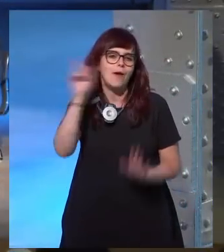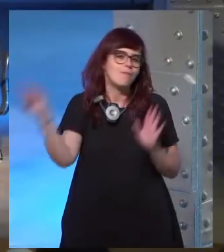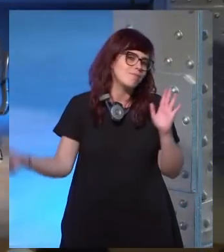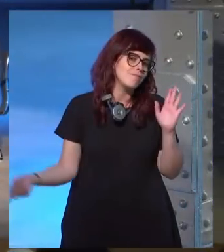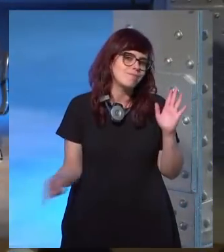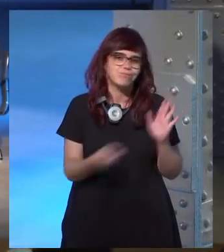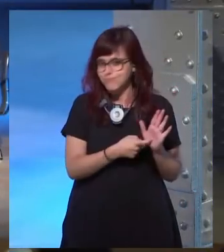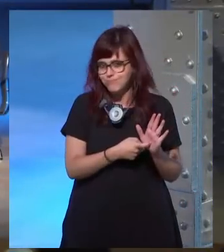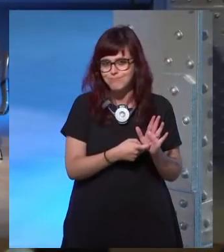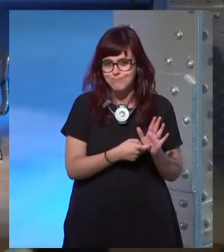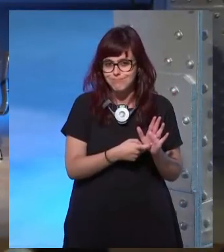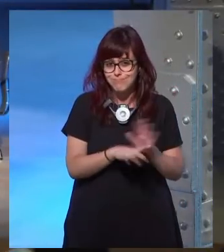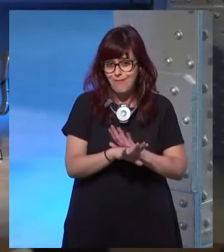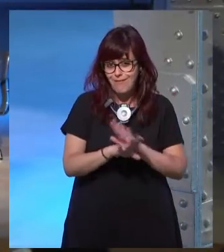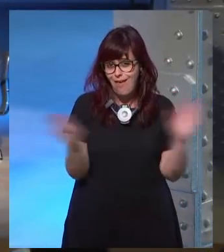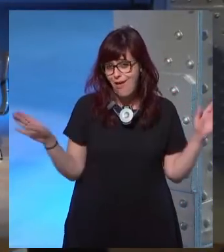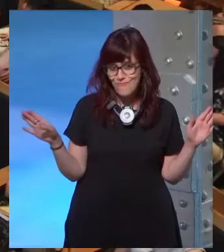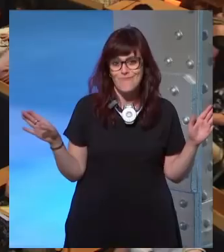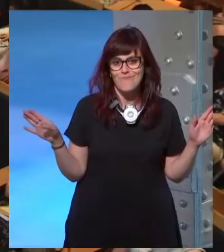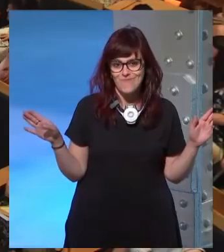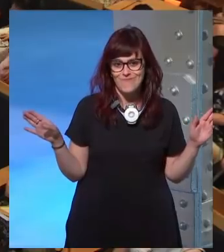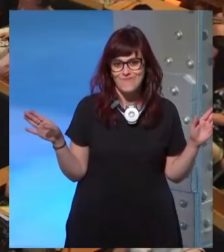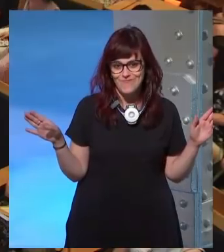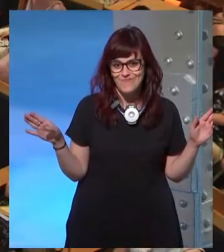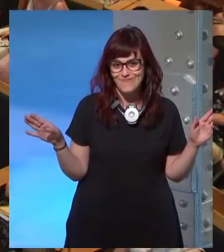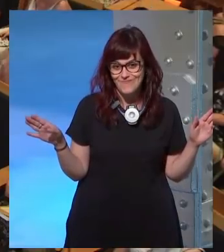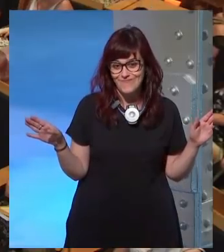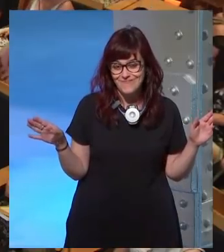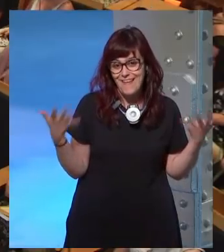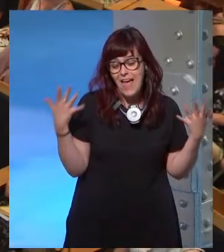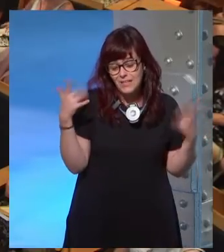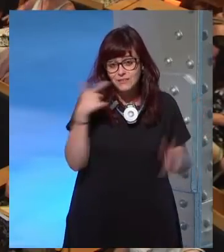No, I do drink a lot.